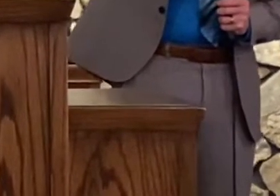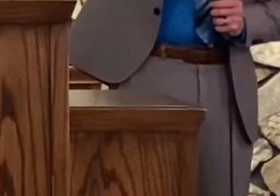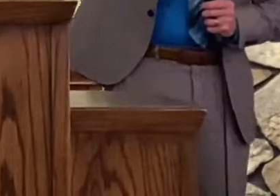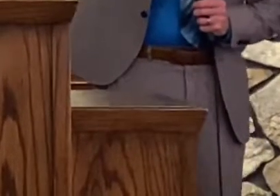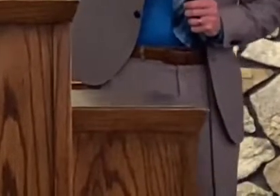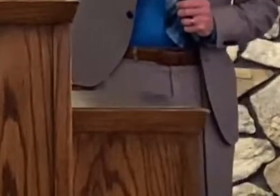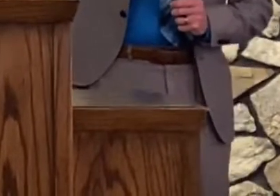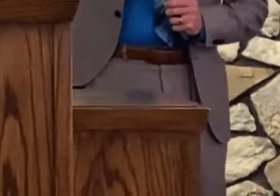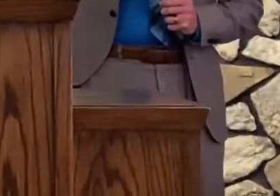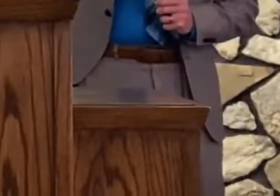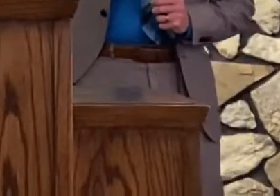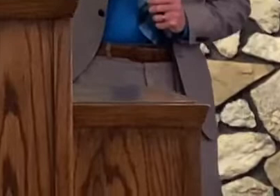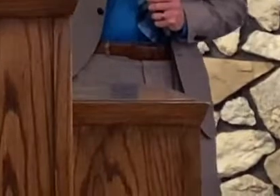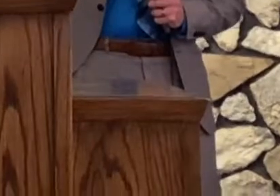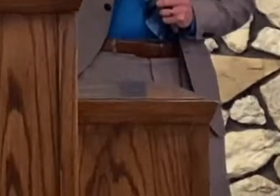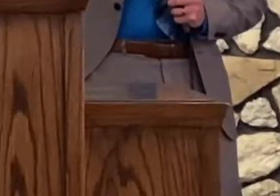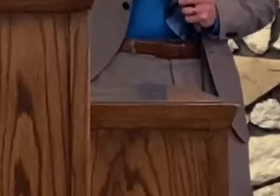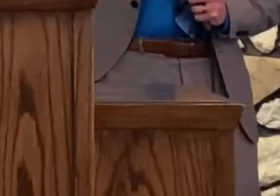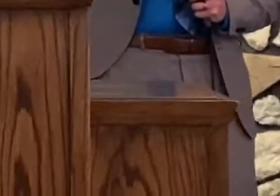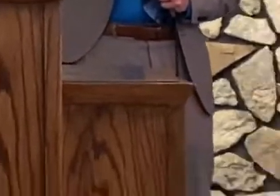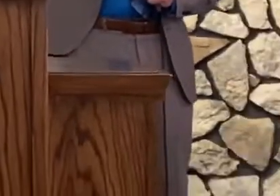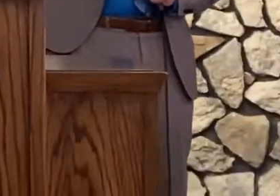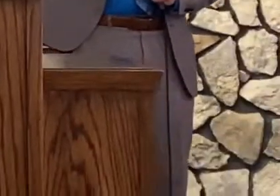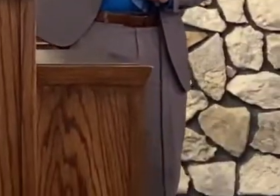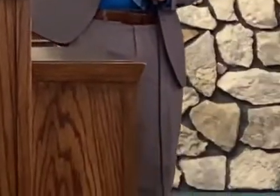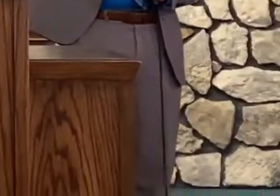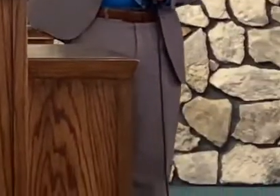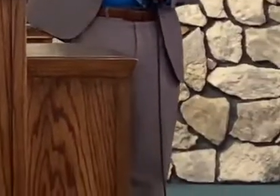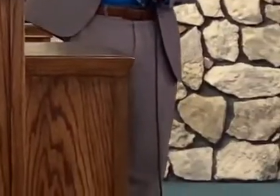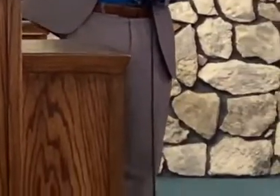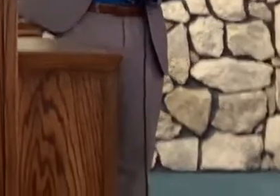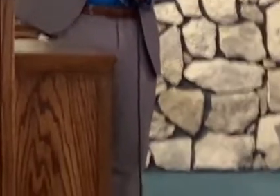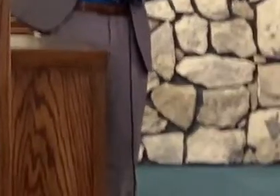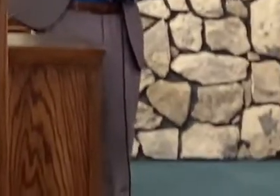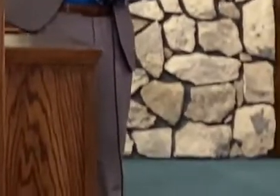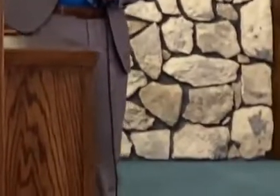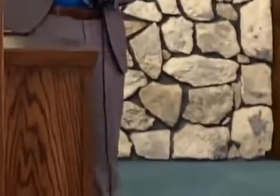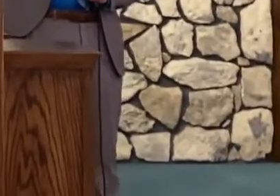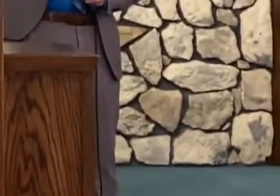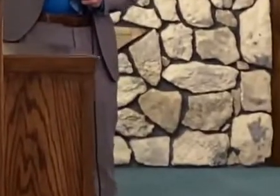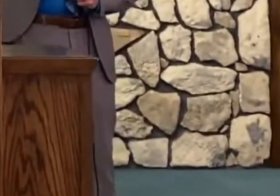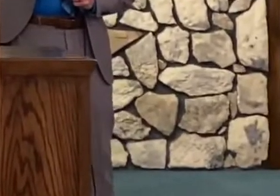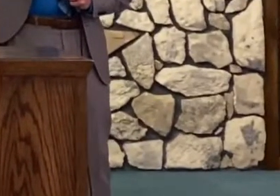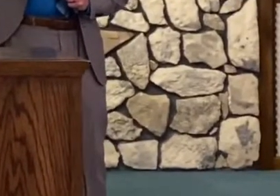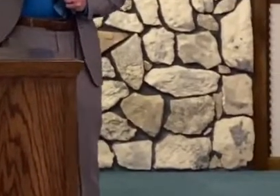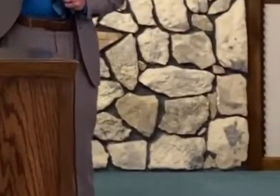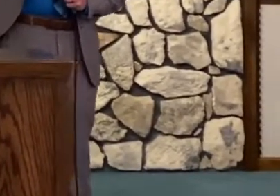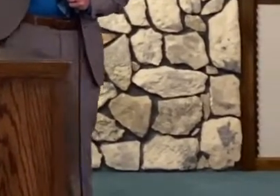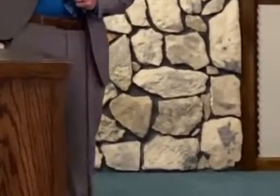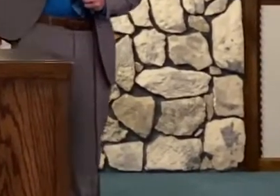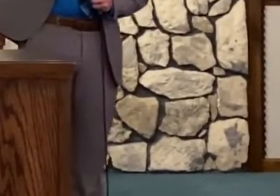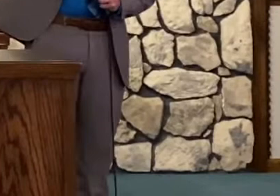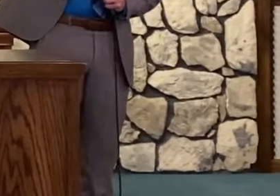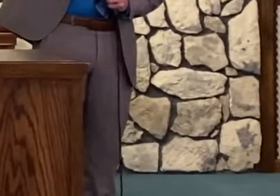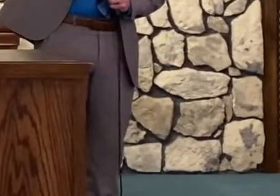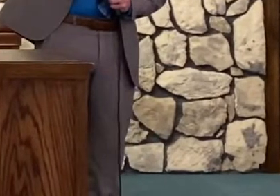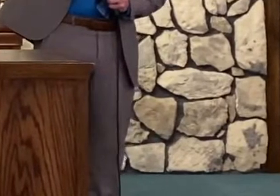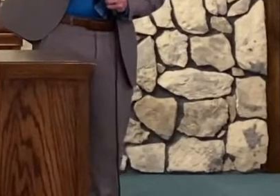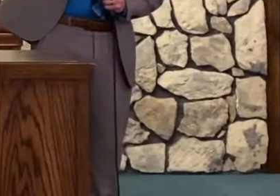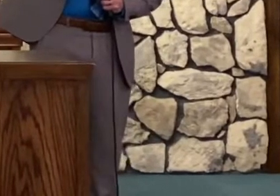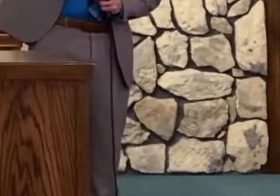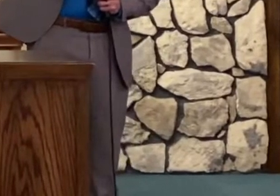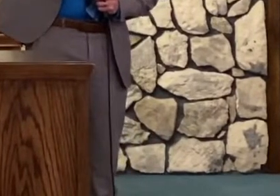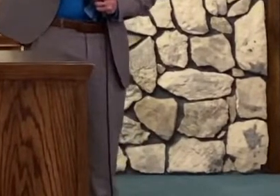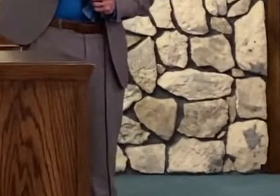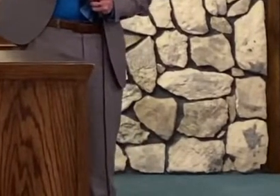just begin to speak the name Jesus. I may not be able to touch you today, to lay a